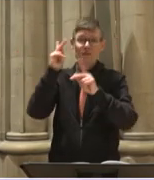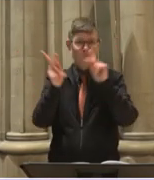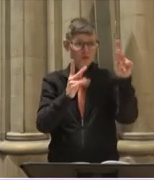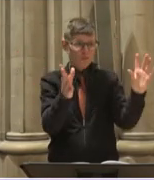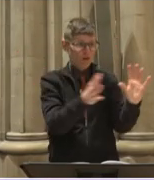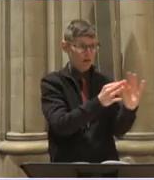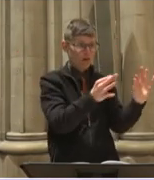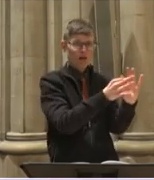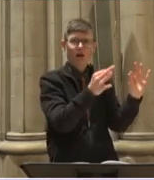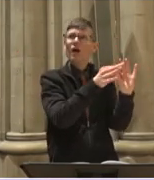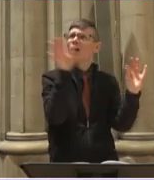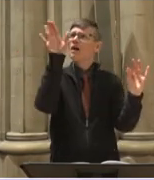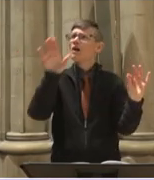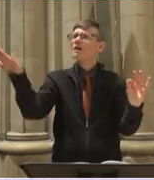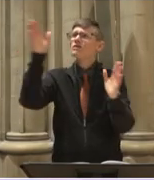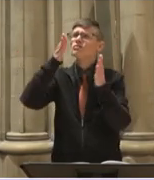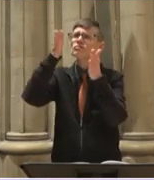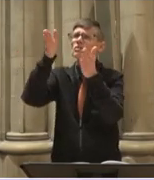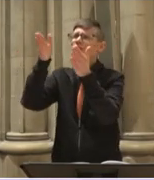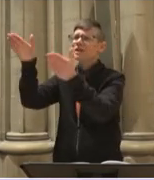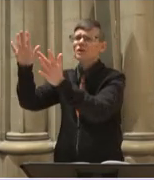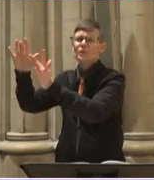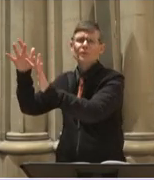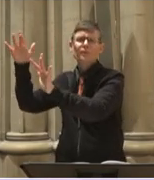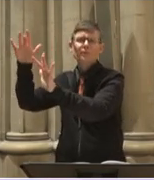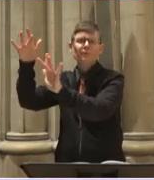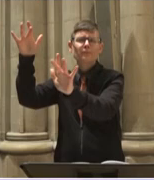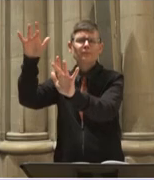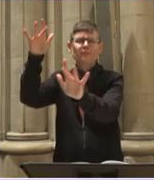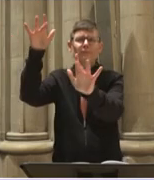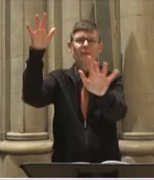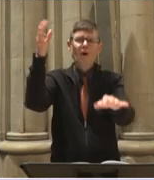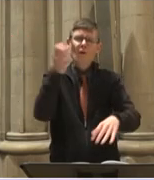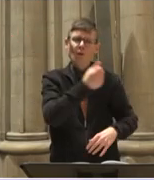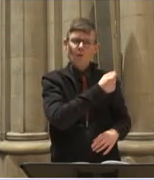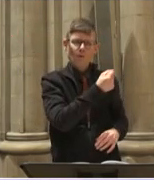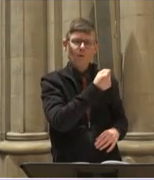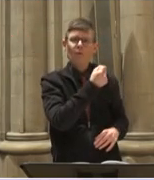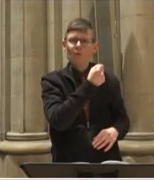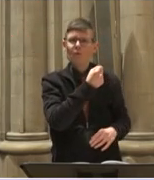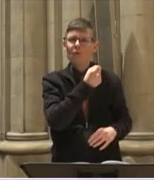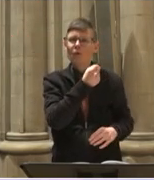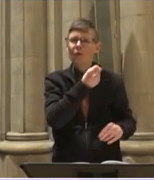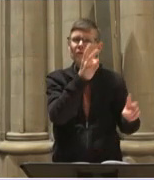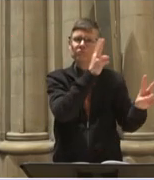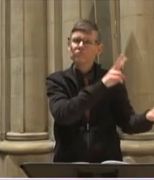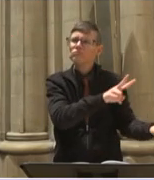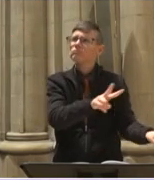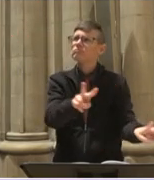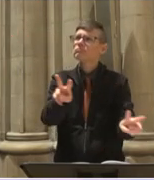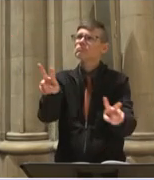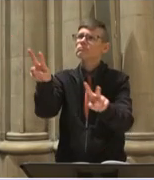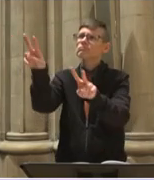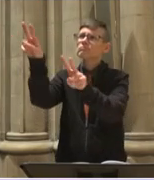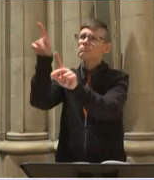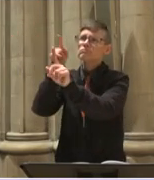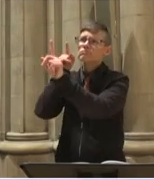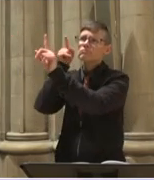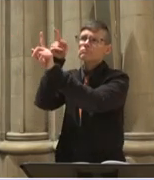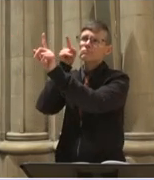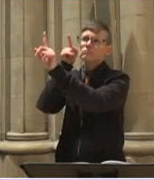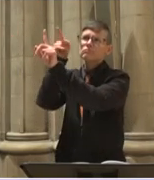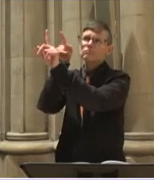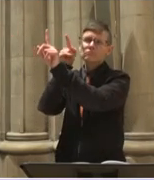are paved with gold. Hold on, hold on, keep your eyes on the